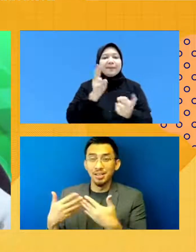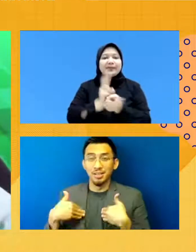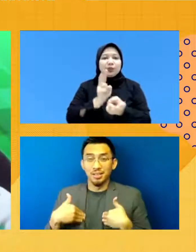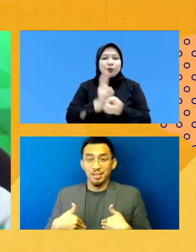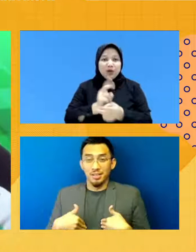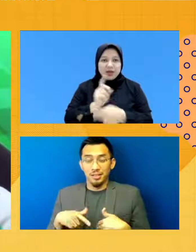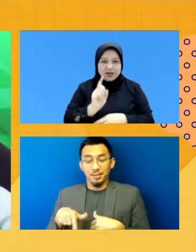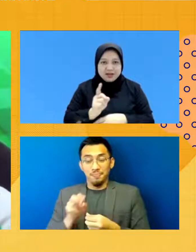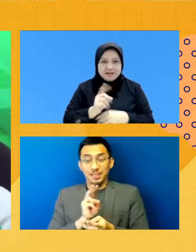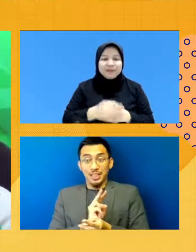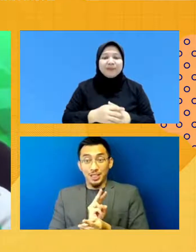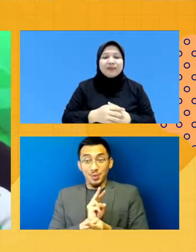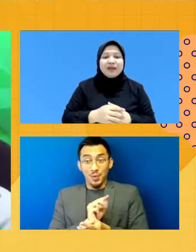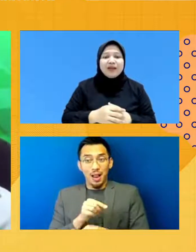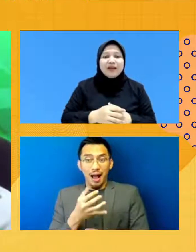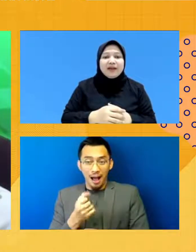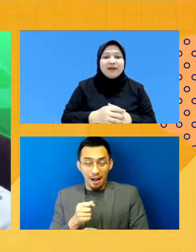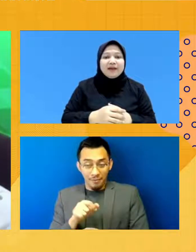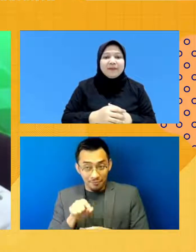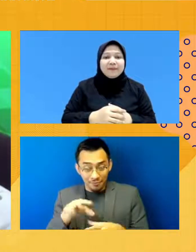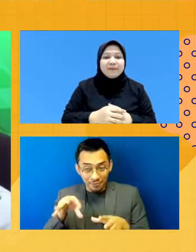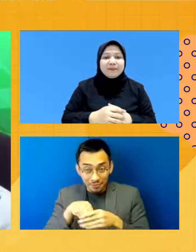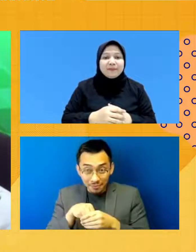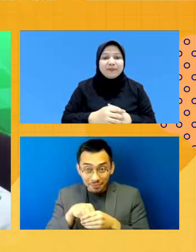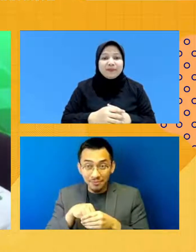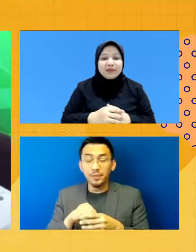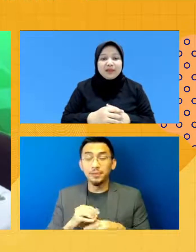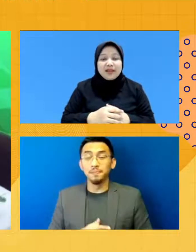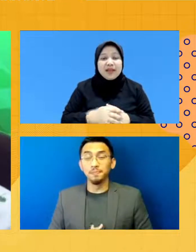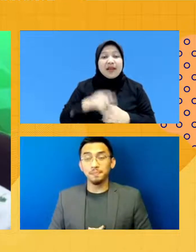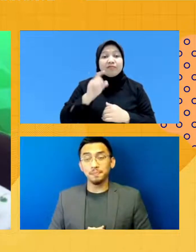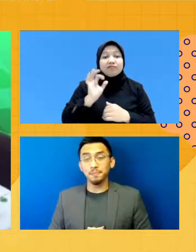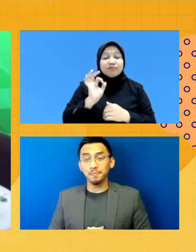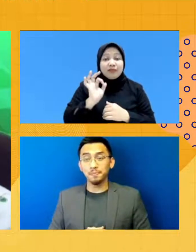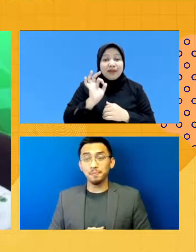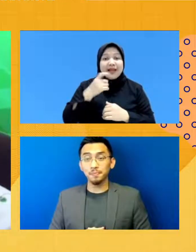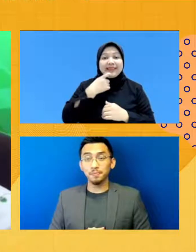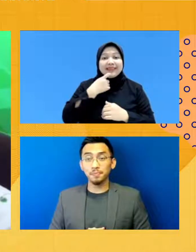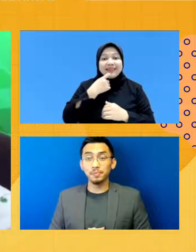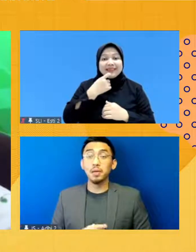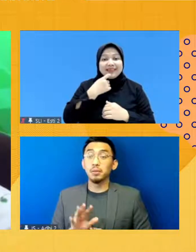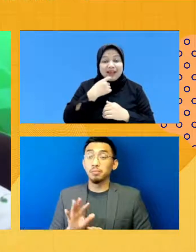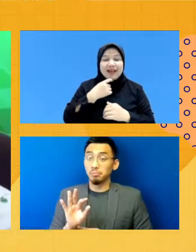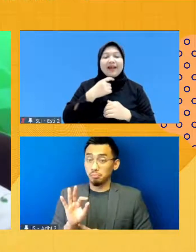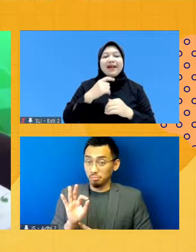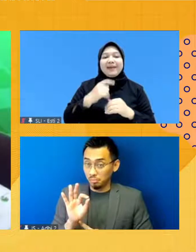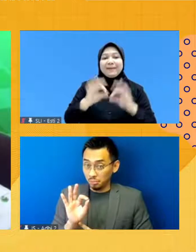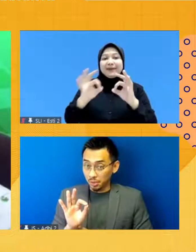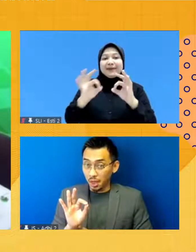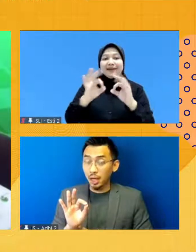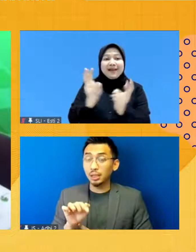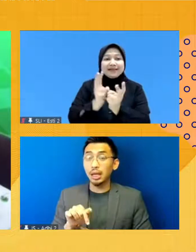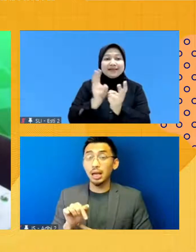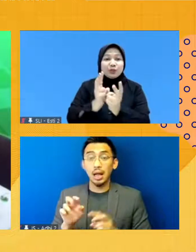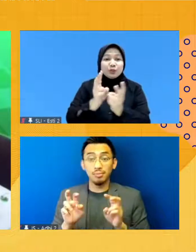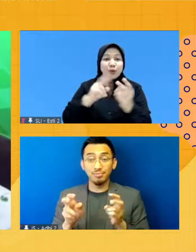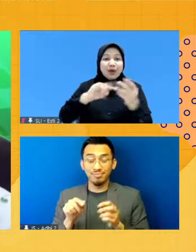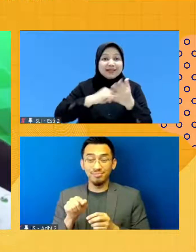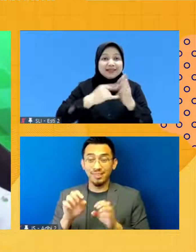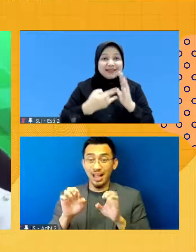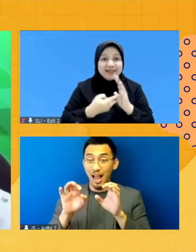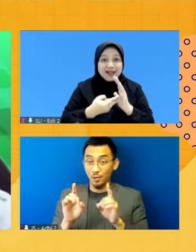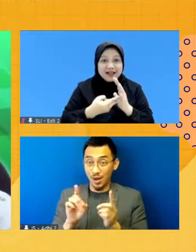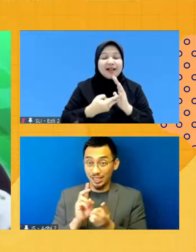and also let's talk about the digital sex education. The digital sex education is